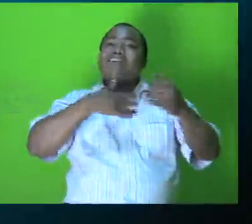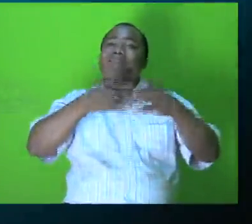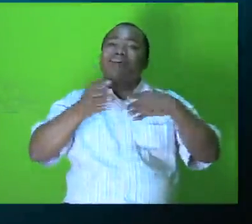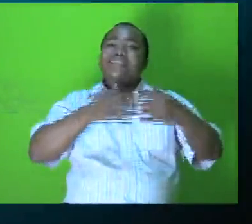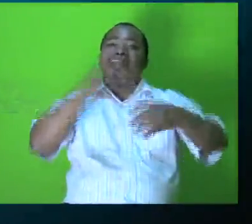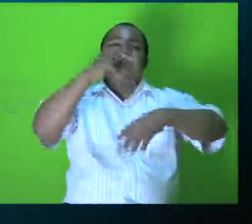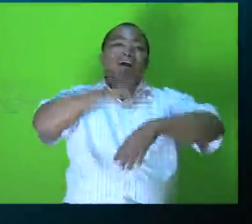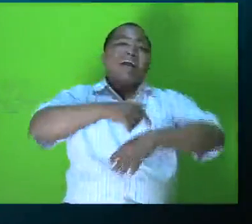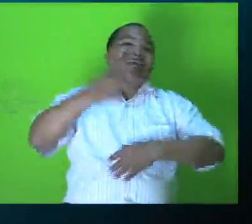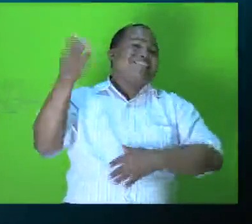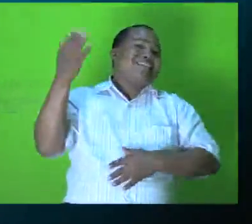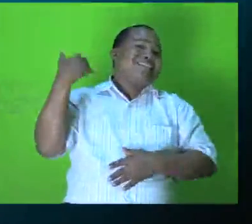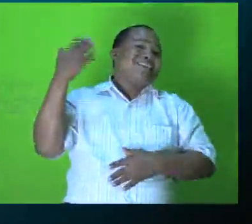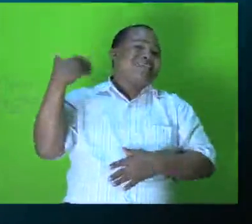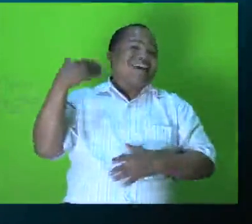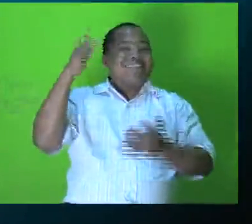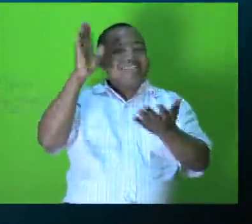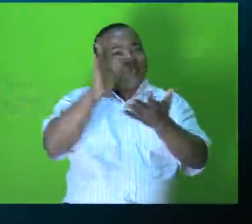cells divide.